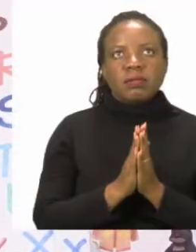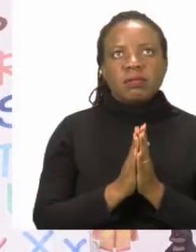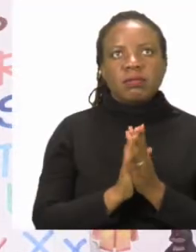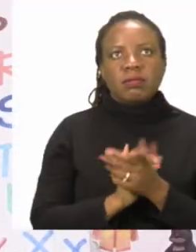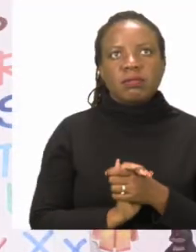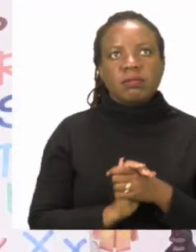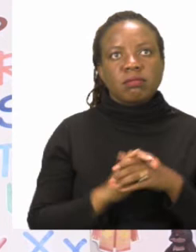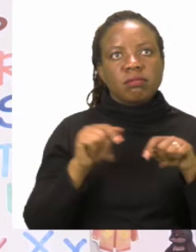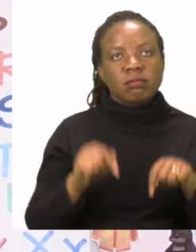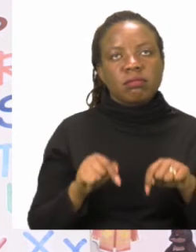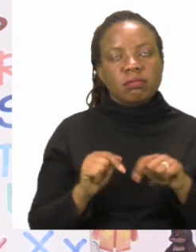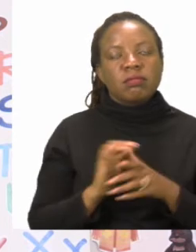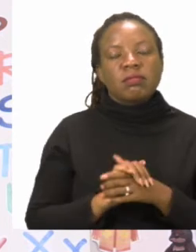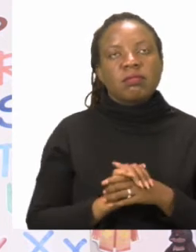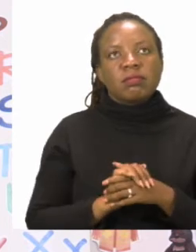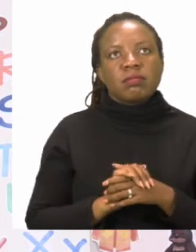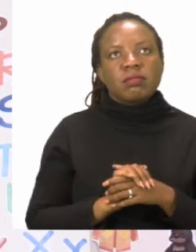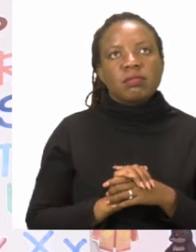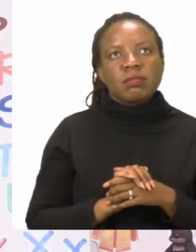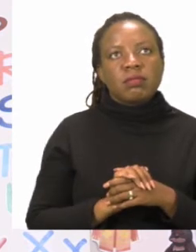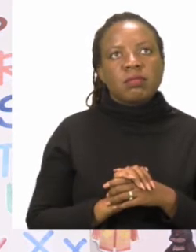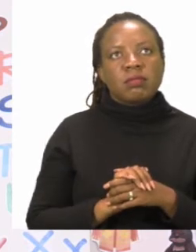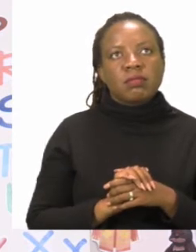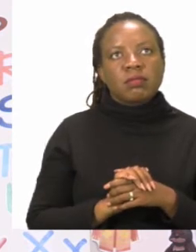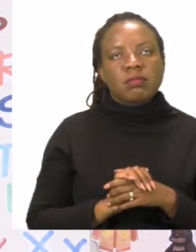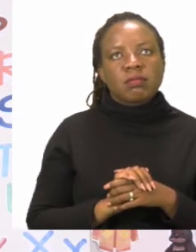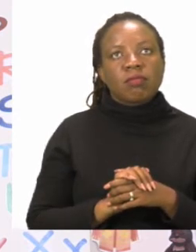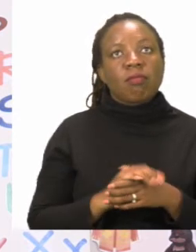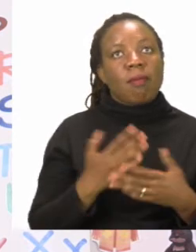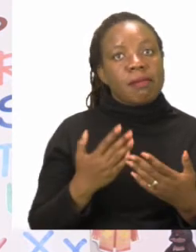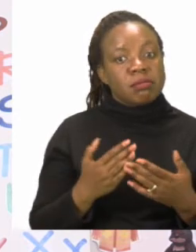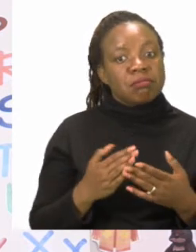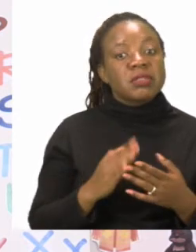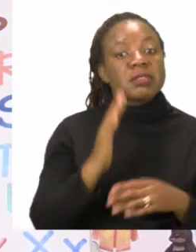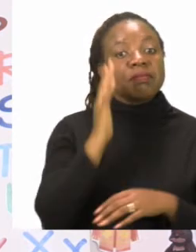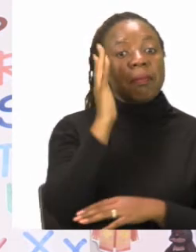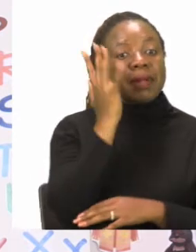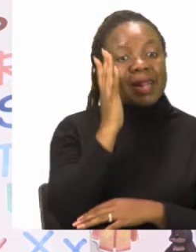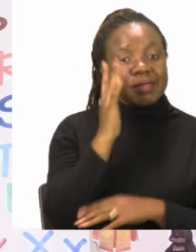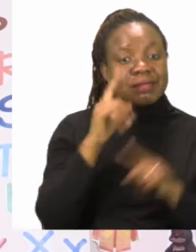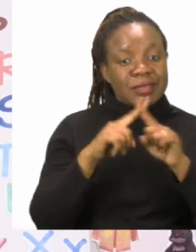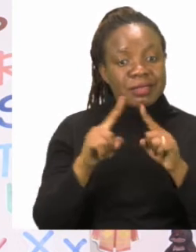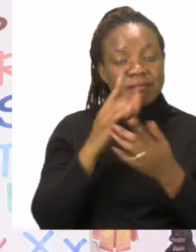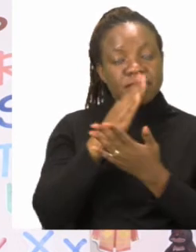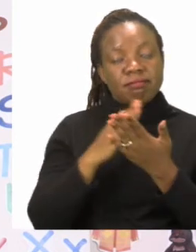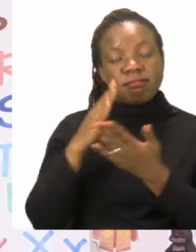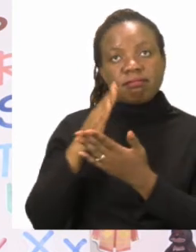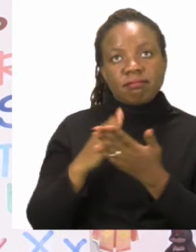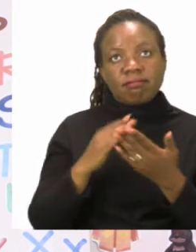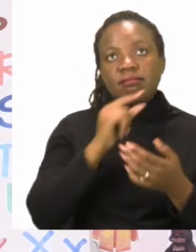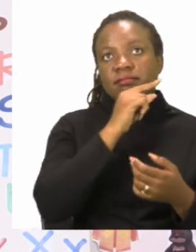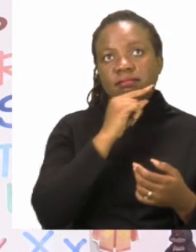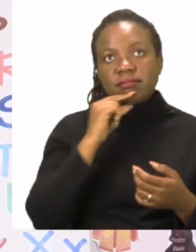In today's lesson, we are going to do parts of a plant. So for this lesson, let's quickly turn